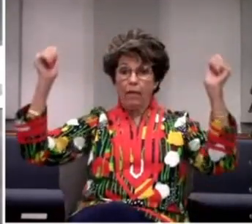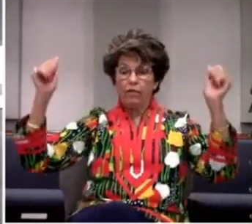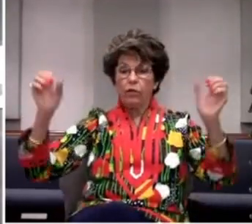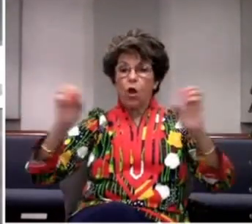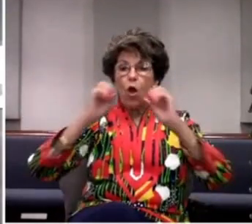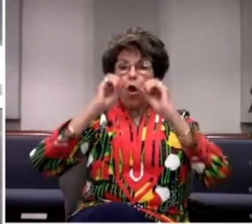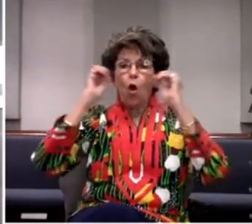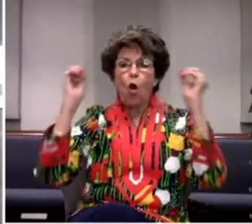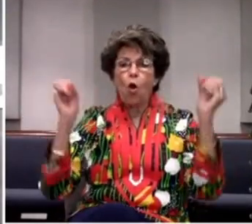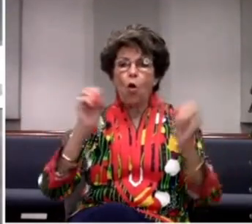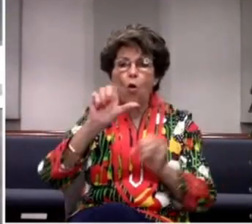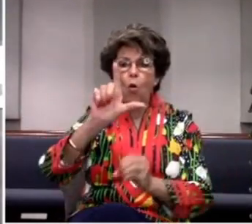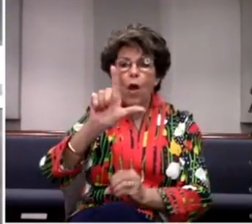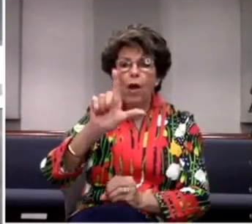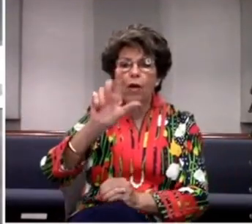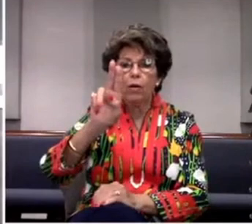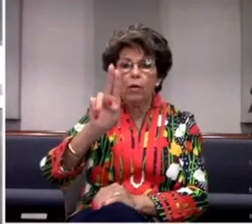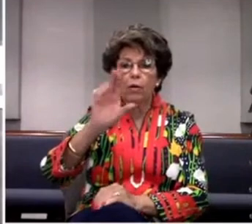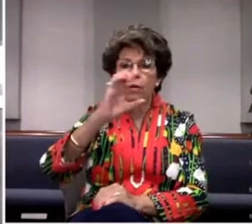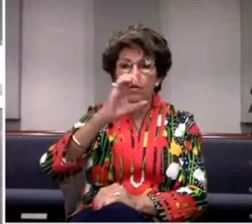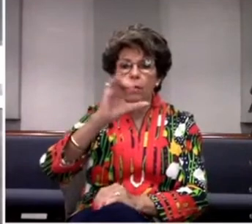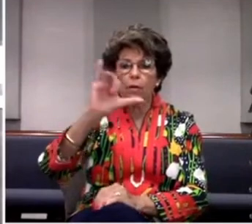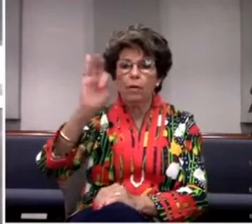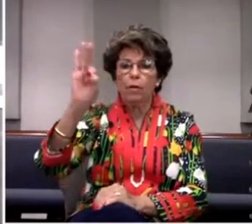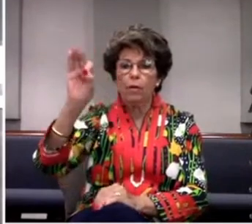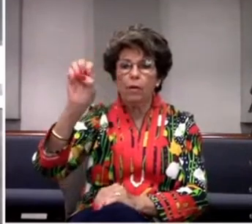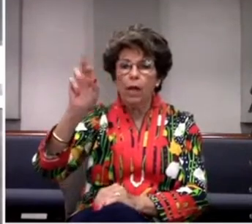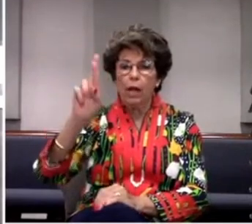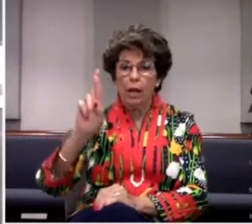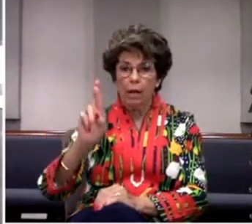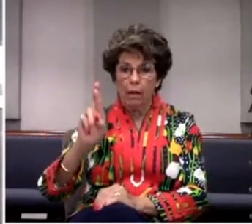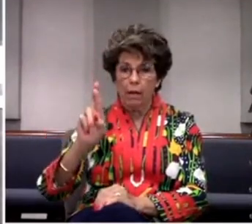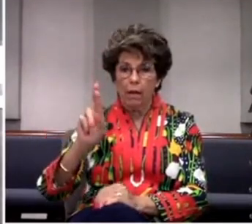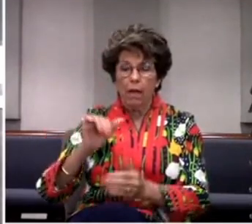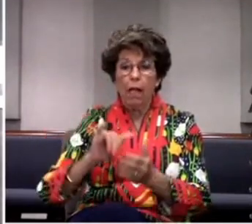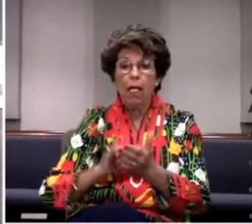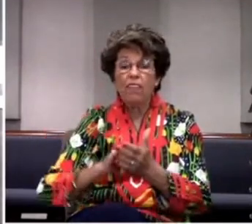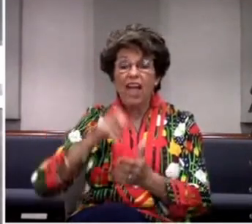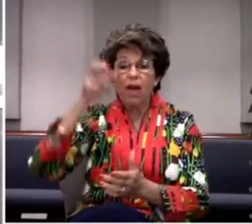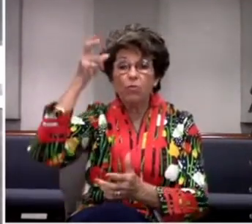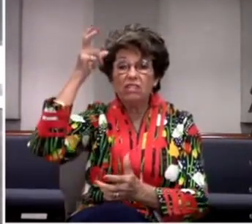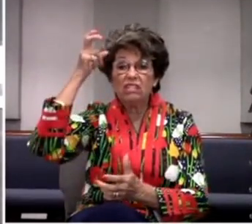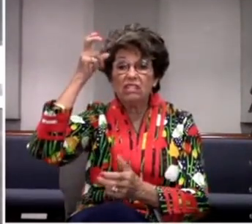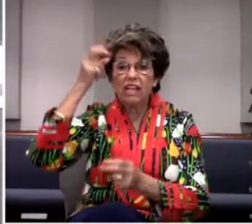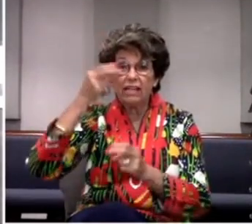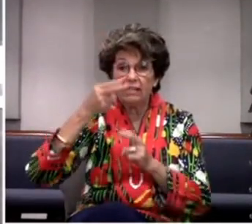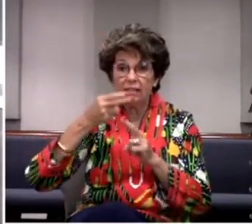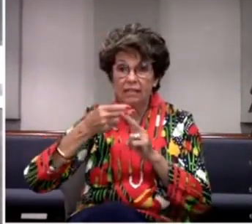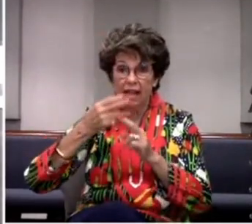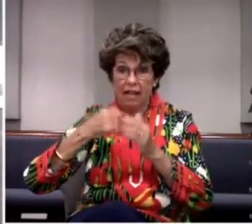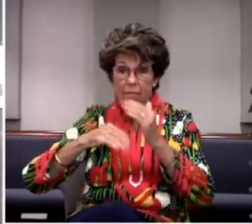Lucifer. Lucifer was Satan's name when he was a created cherubim angel.